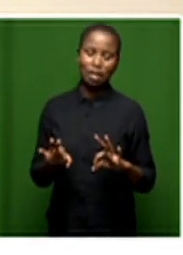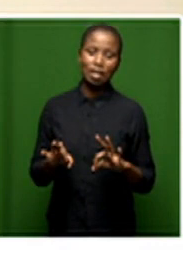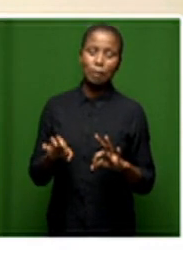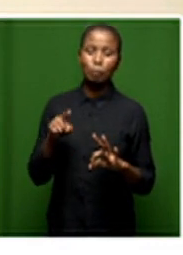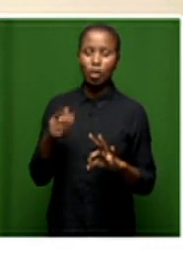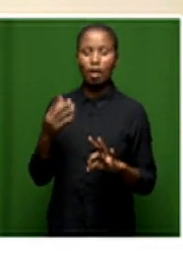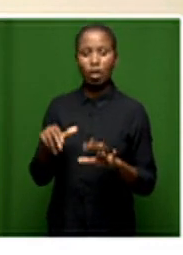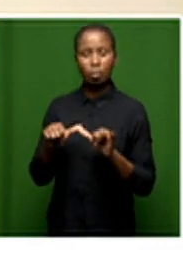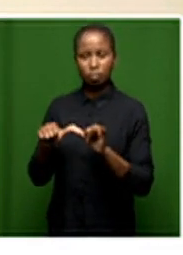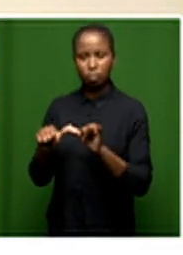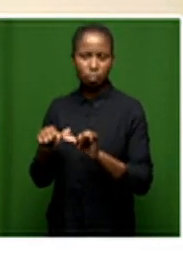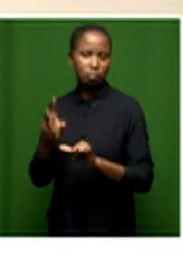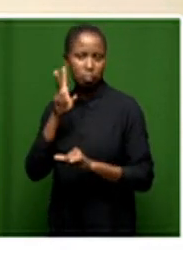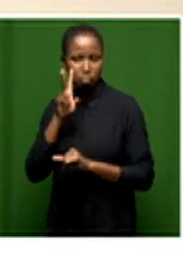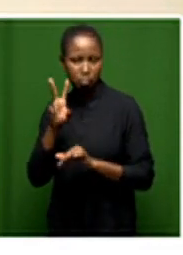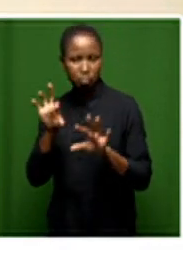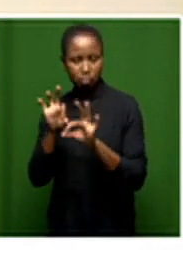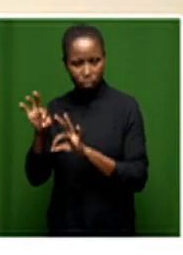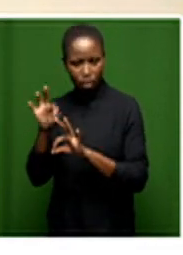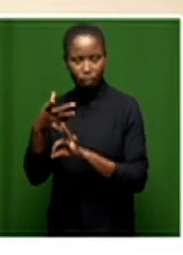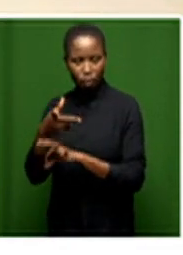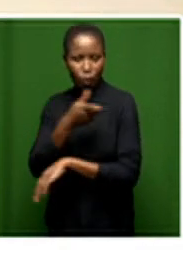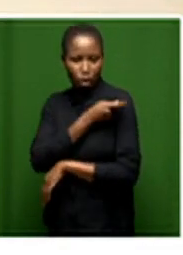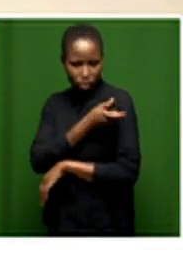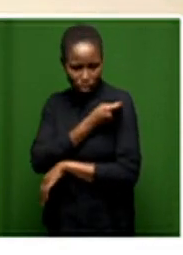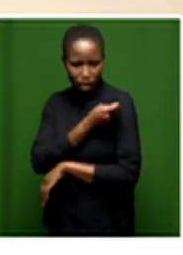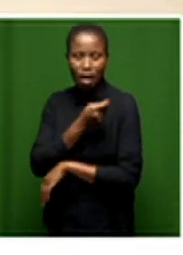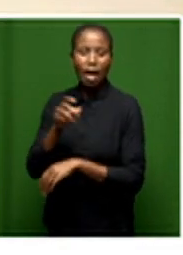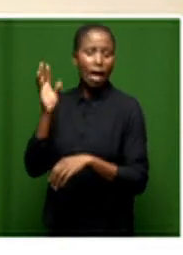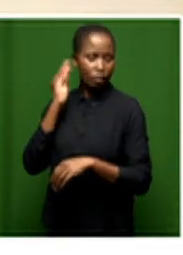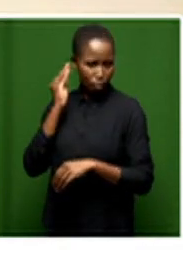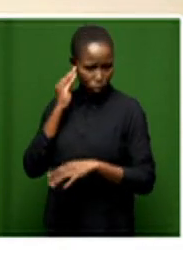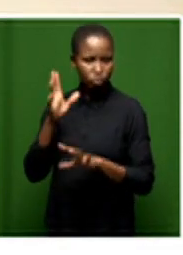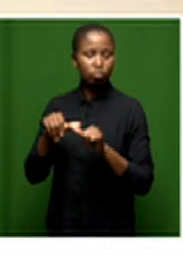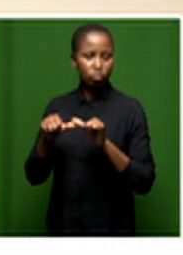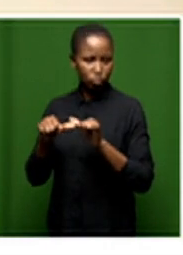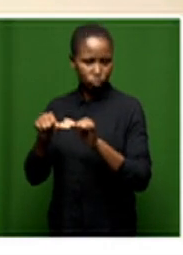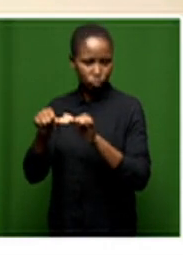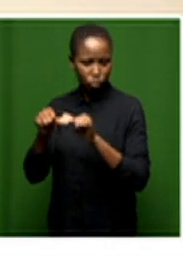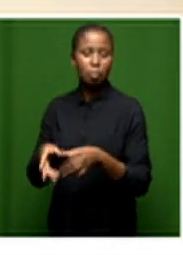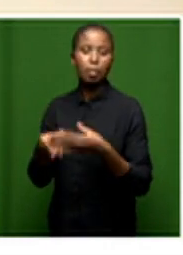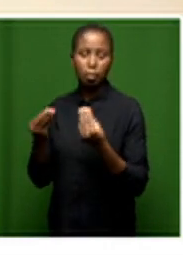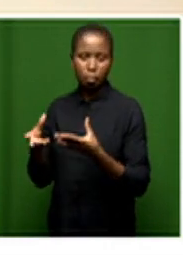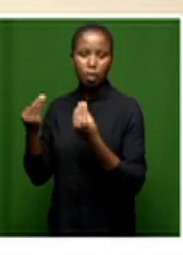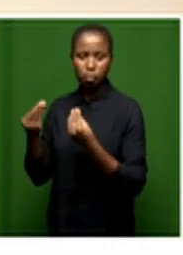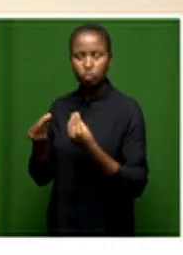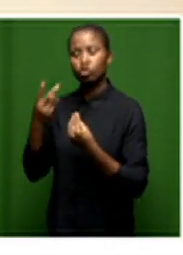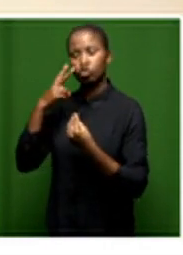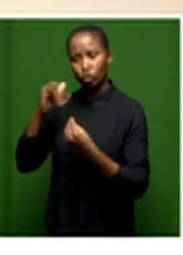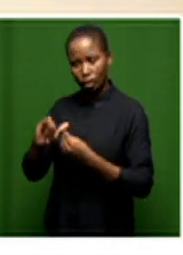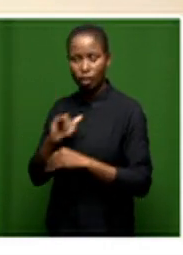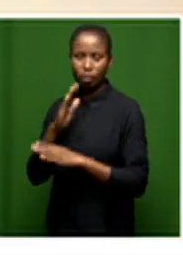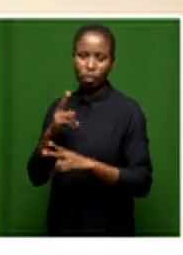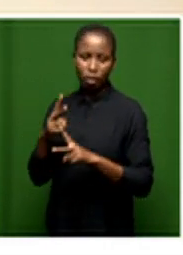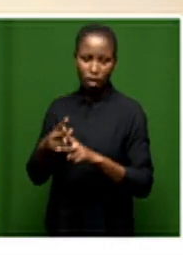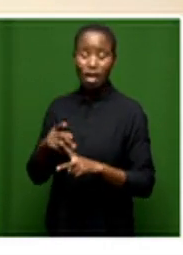consistent with what we've seen in other vaccines, and the data continues to come in every day and get looked at. So this is a very